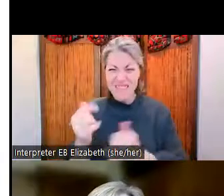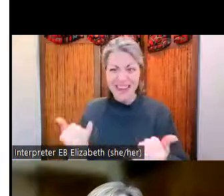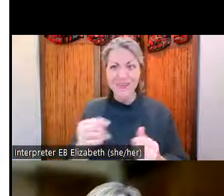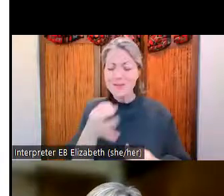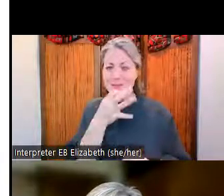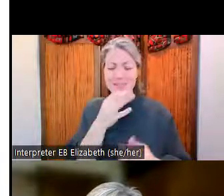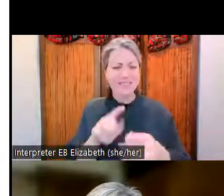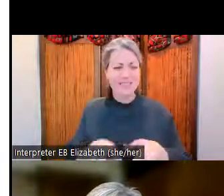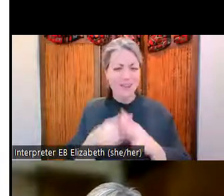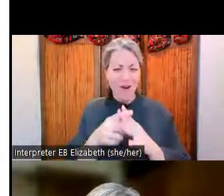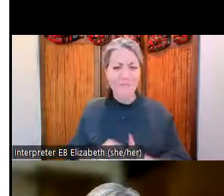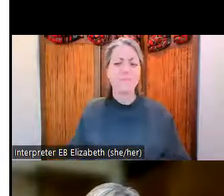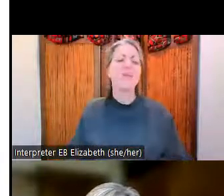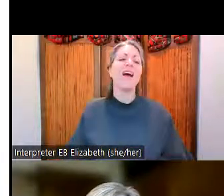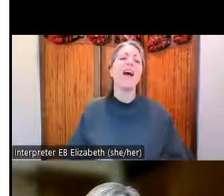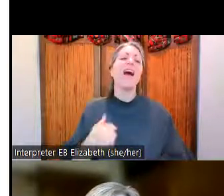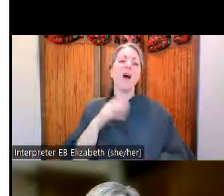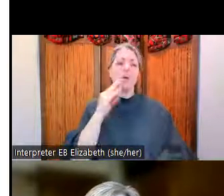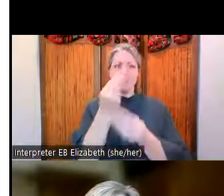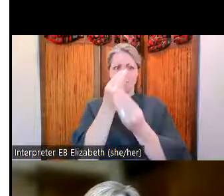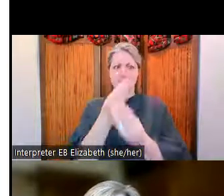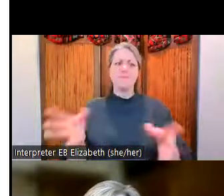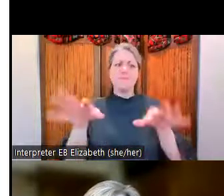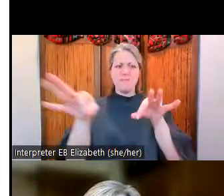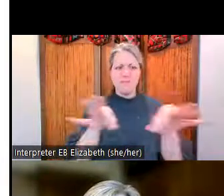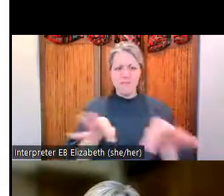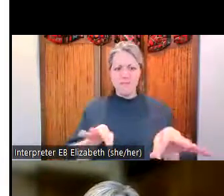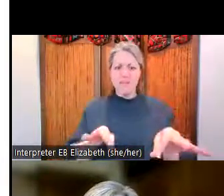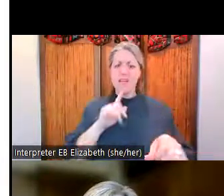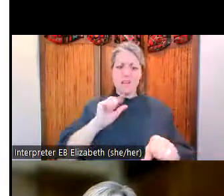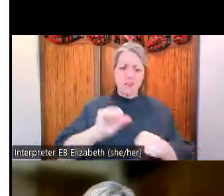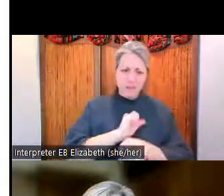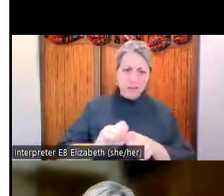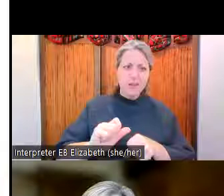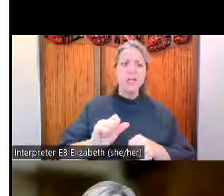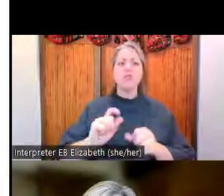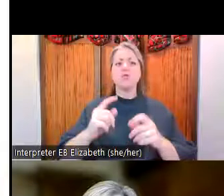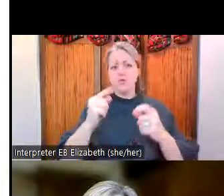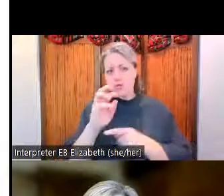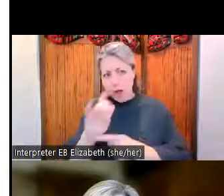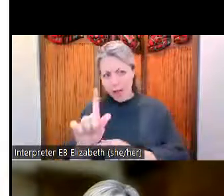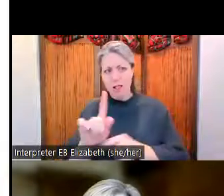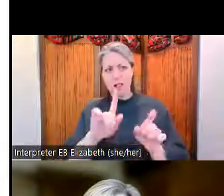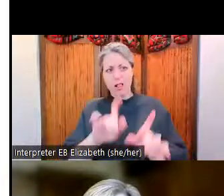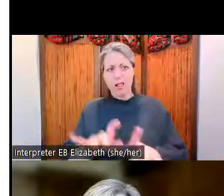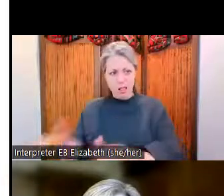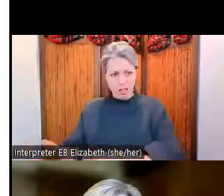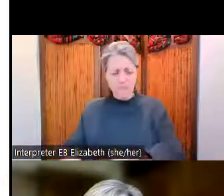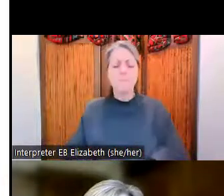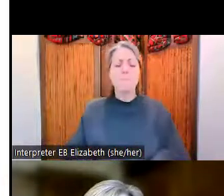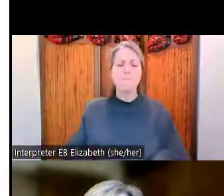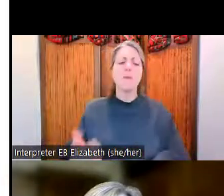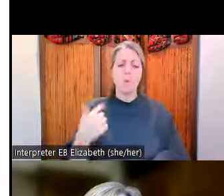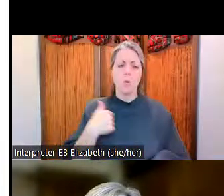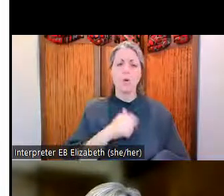And so I'm going to tell you a little bit about the type of trial that this is that we're going